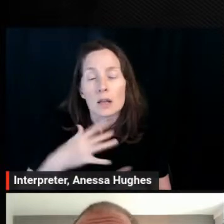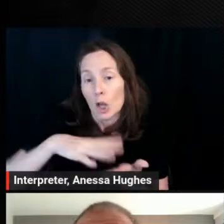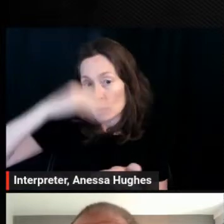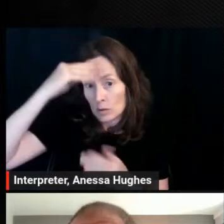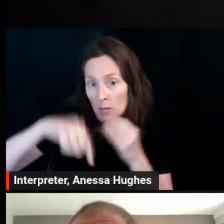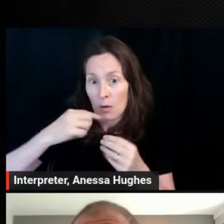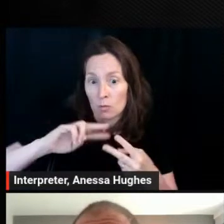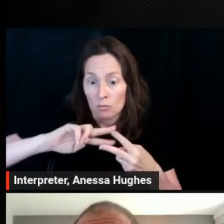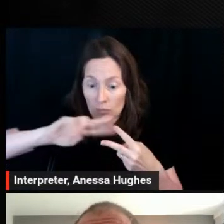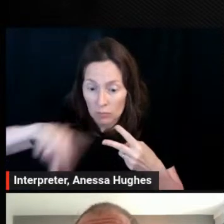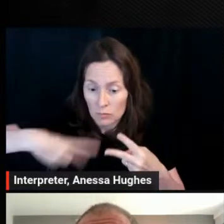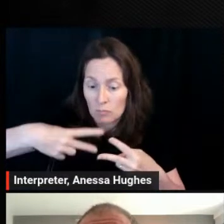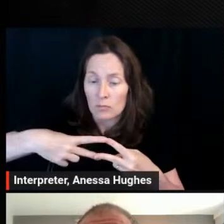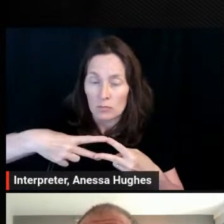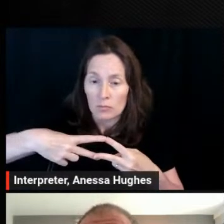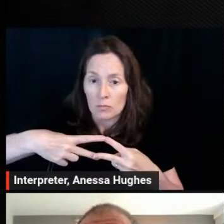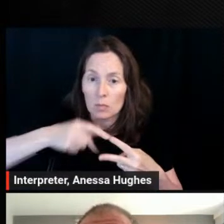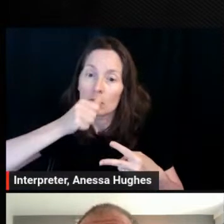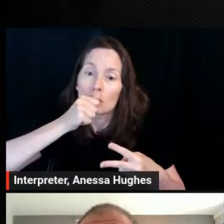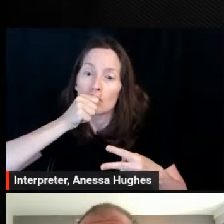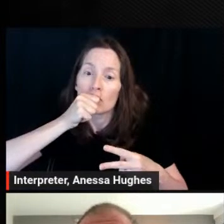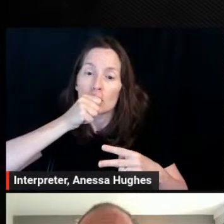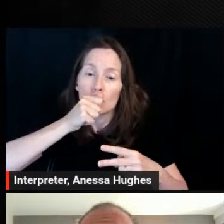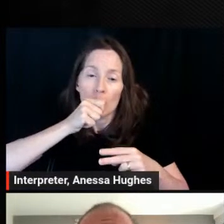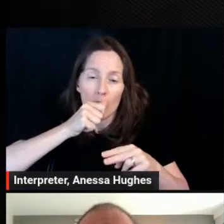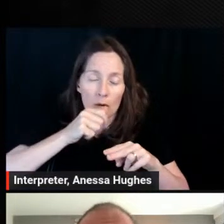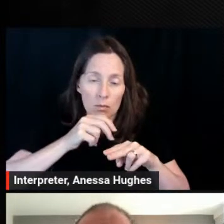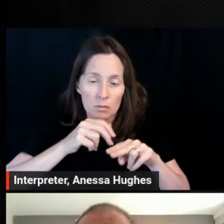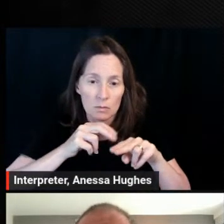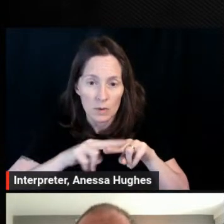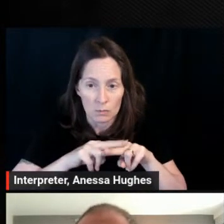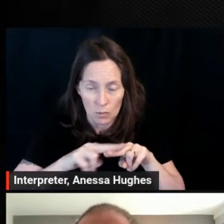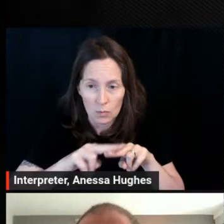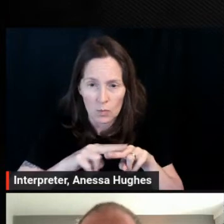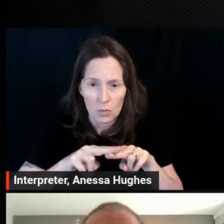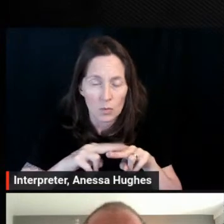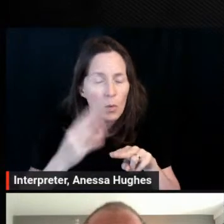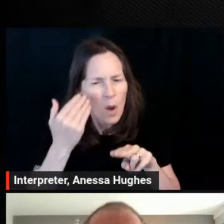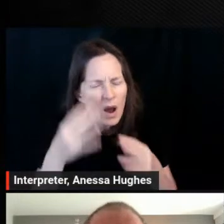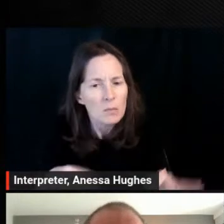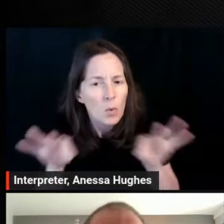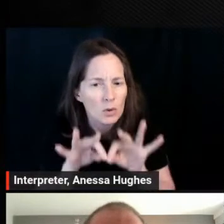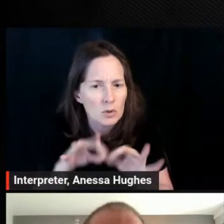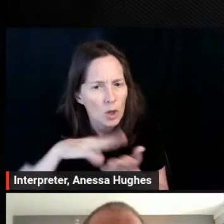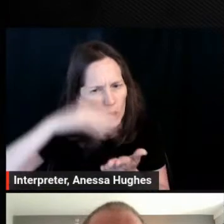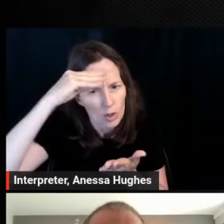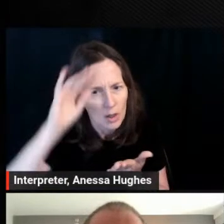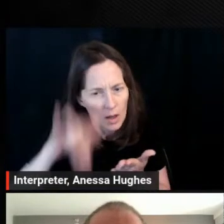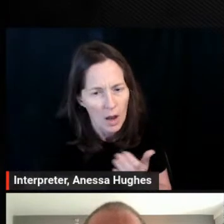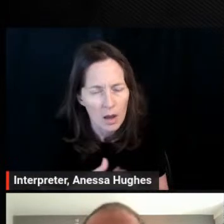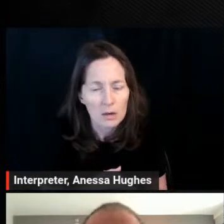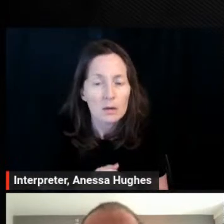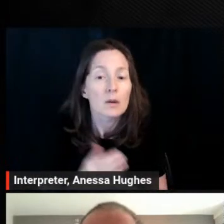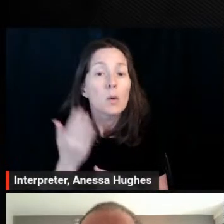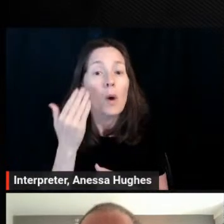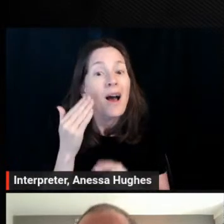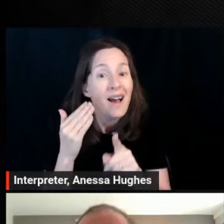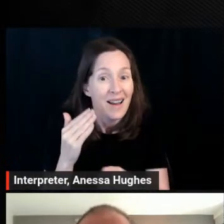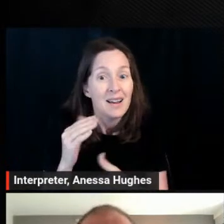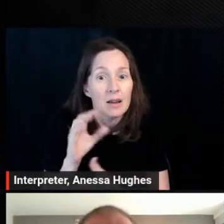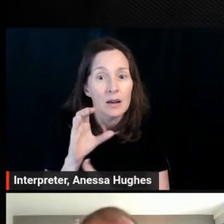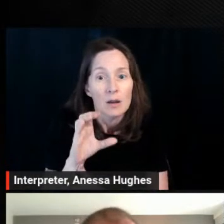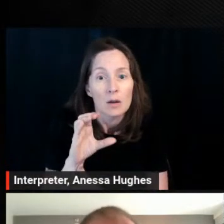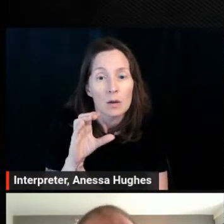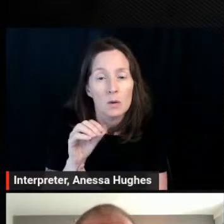is important and why Cornelius Sinclair's particular experience as a rider on